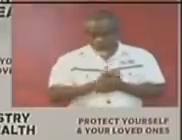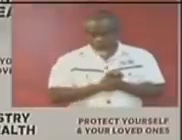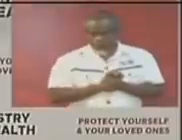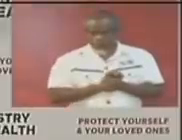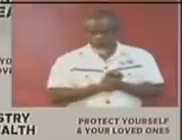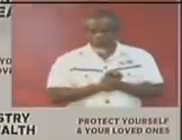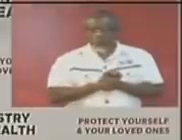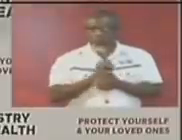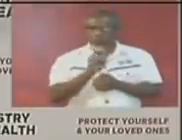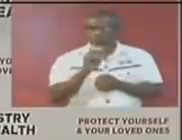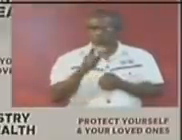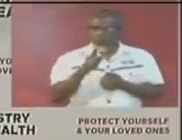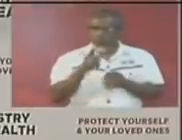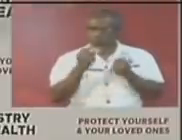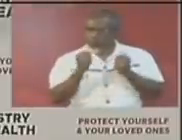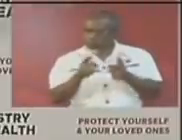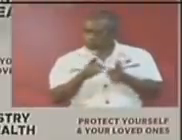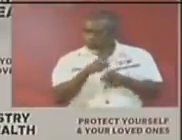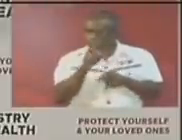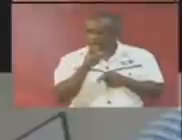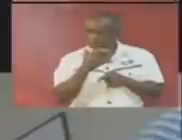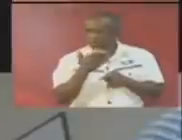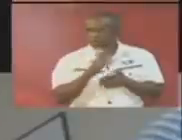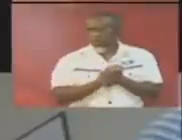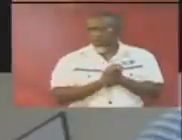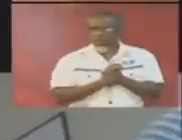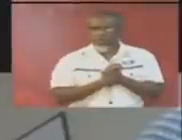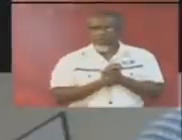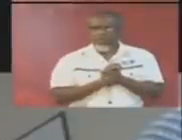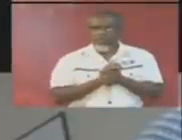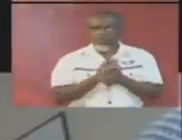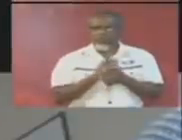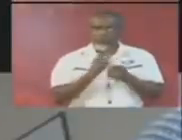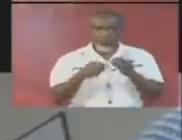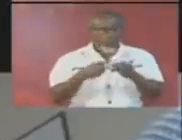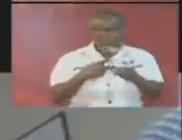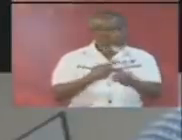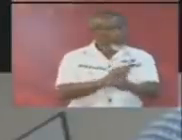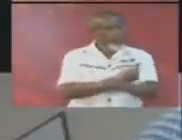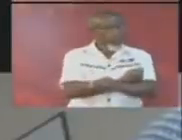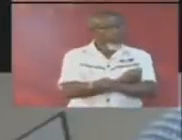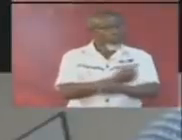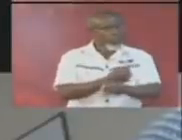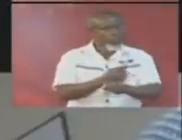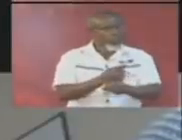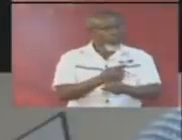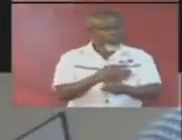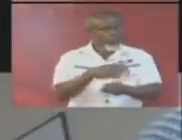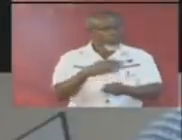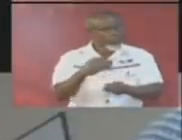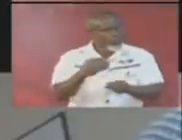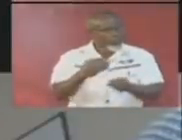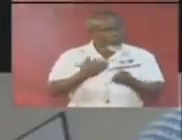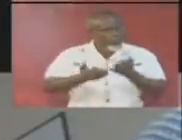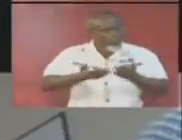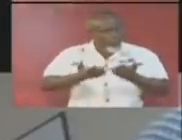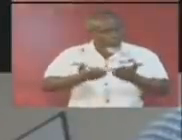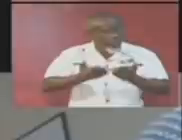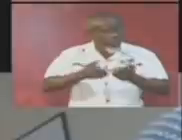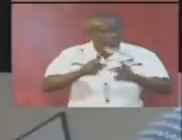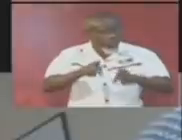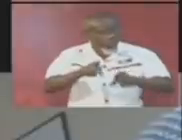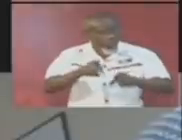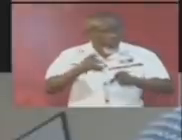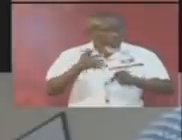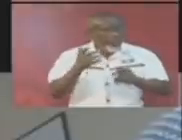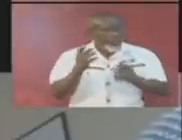Okay, so a quick follow-up question. This has to do with the vaccines and some vaccine skepticism that